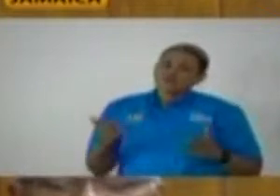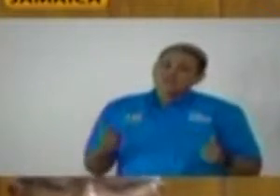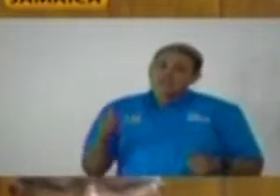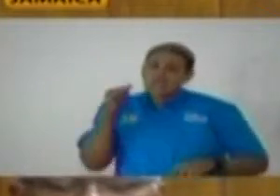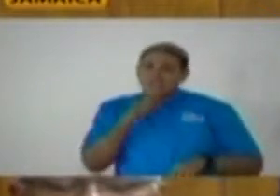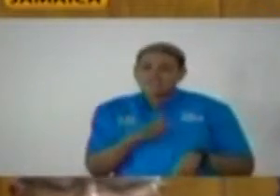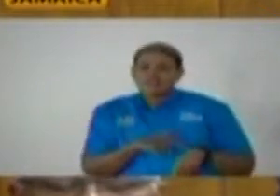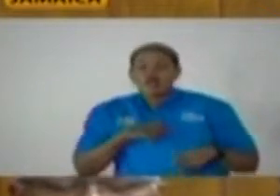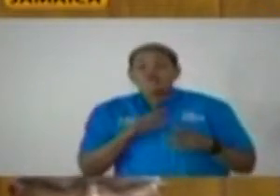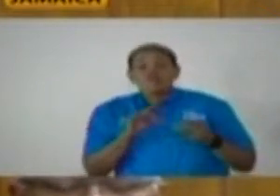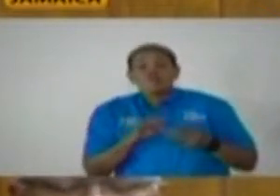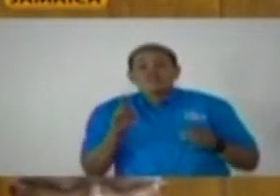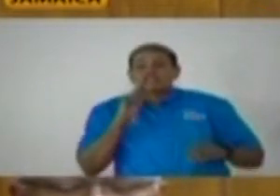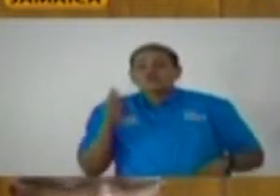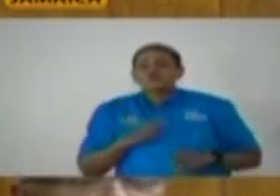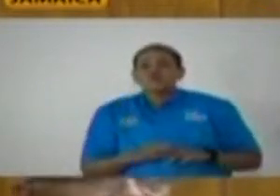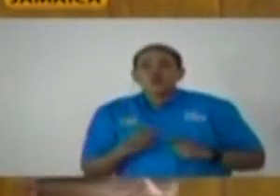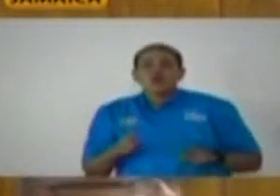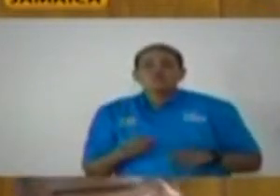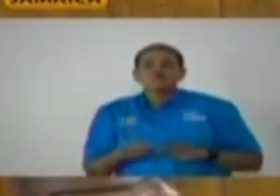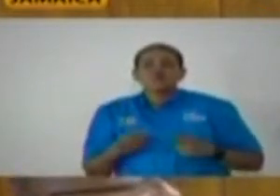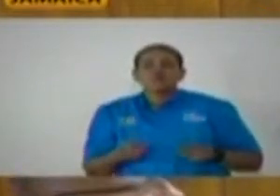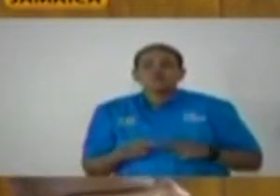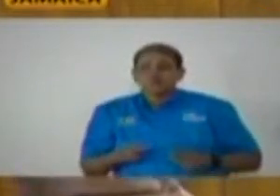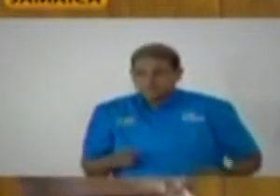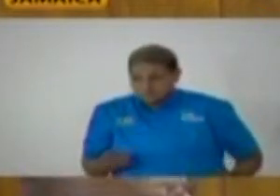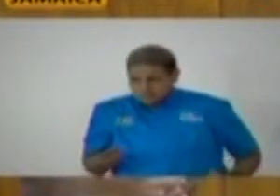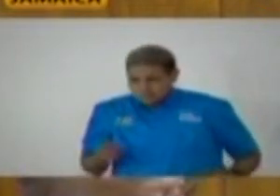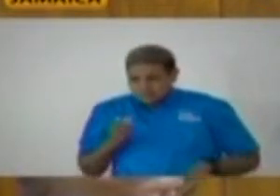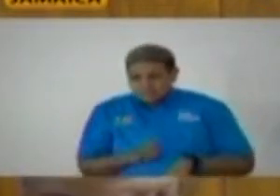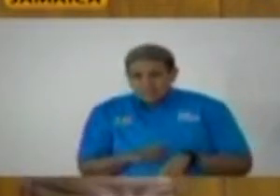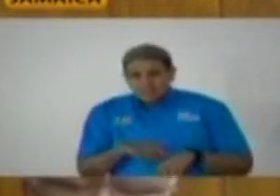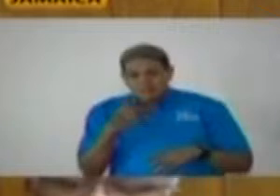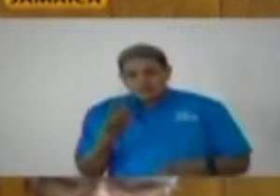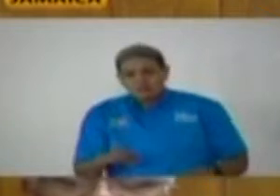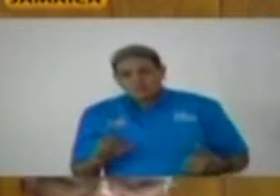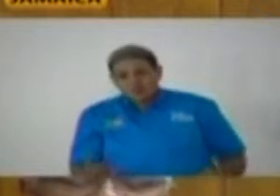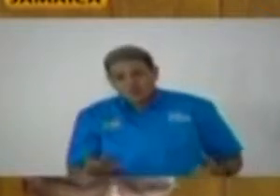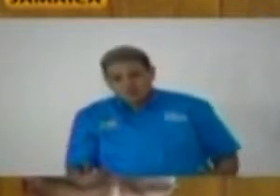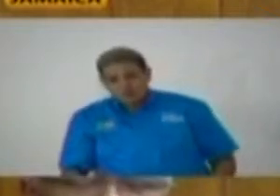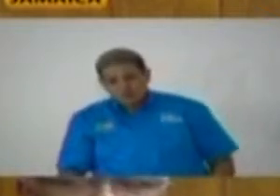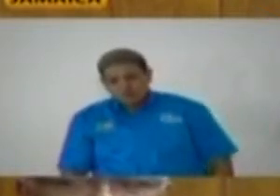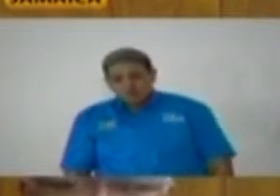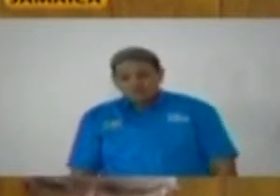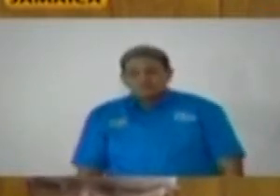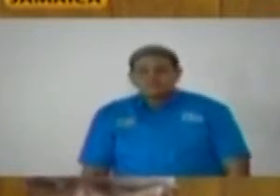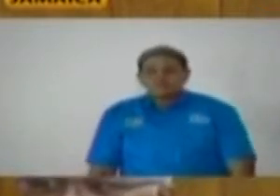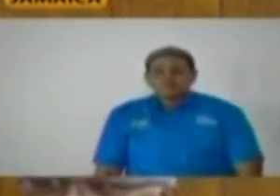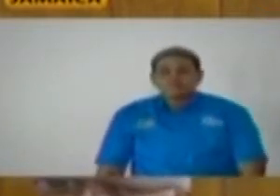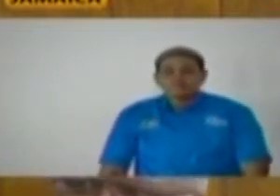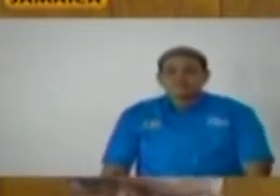time the issue comes up, we hear it is coming soon. Time comes. Time comes.